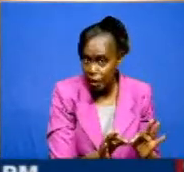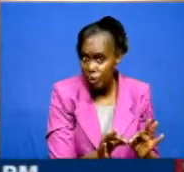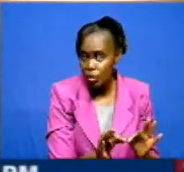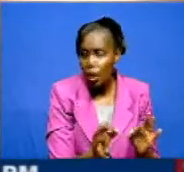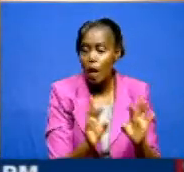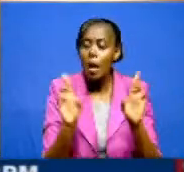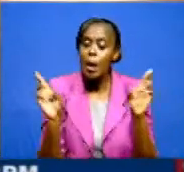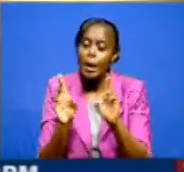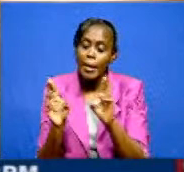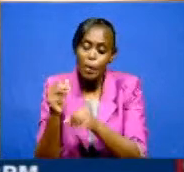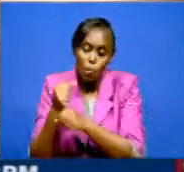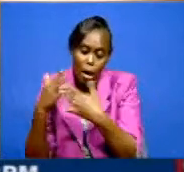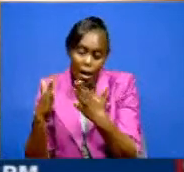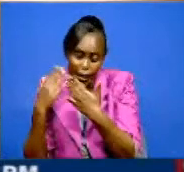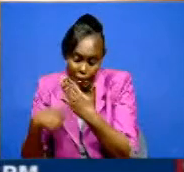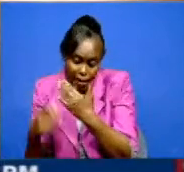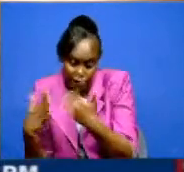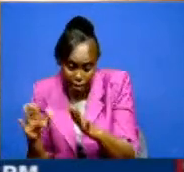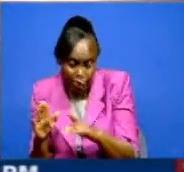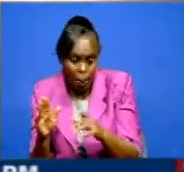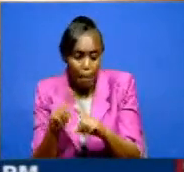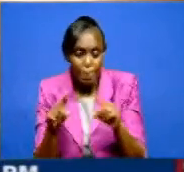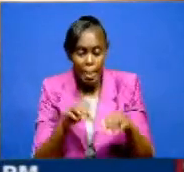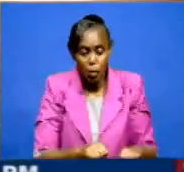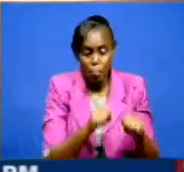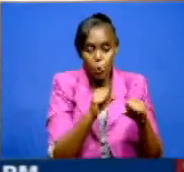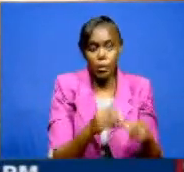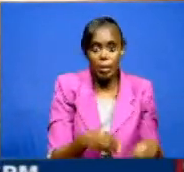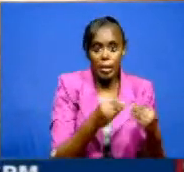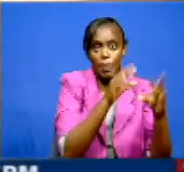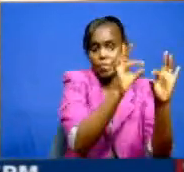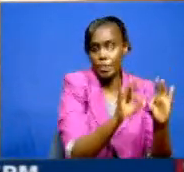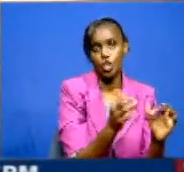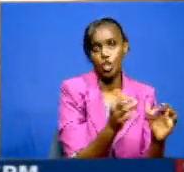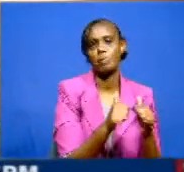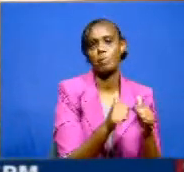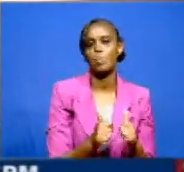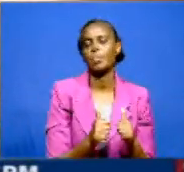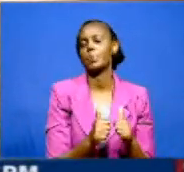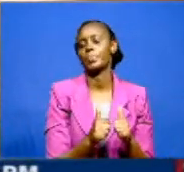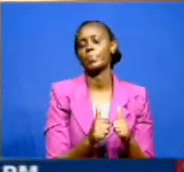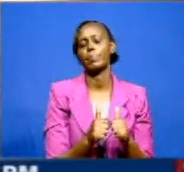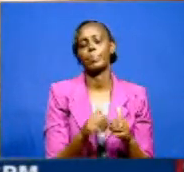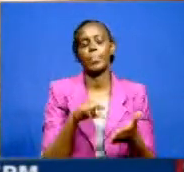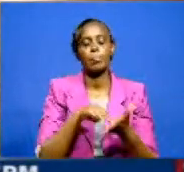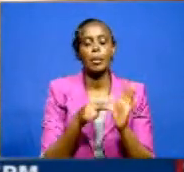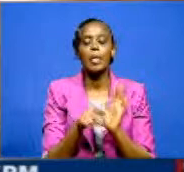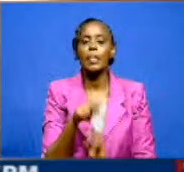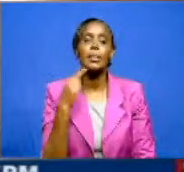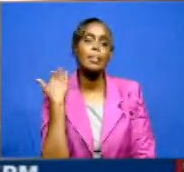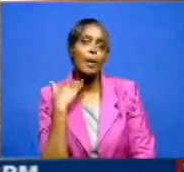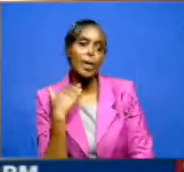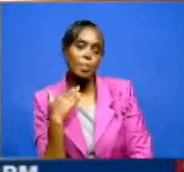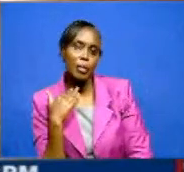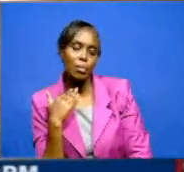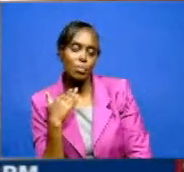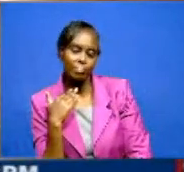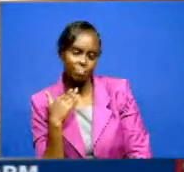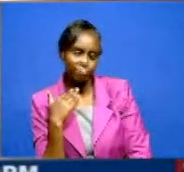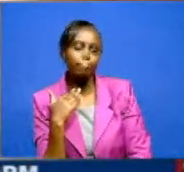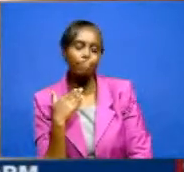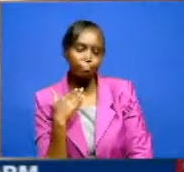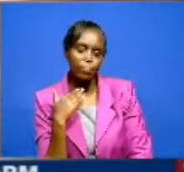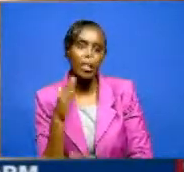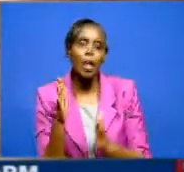deducted from those employees. Mr. Speaker, I quite agree that it is criminal. And